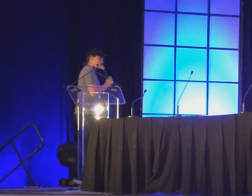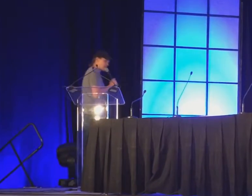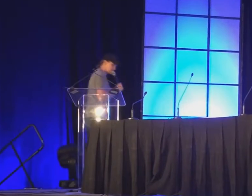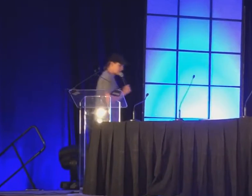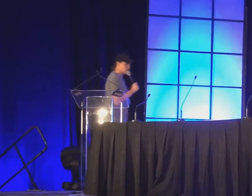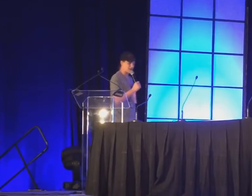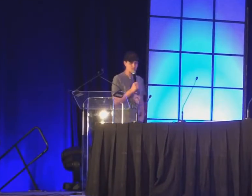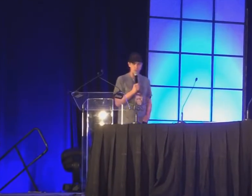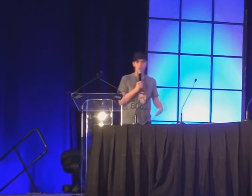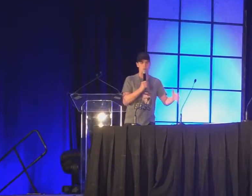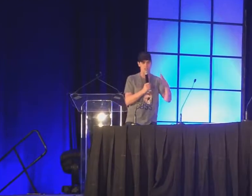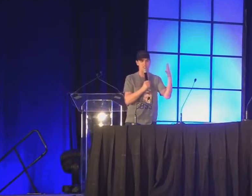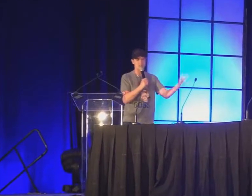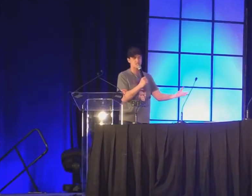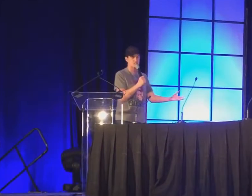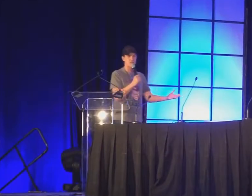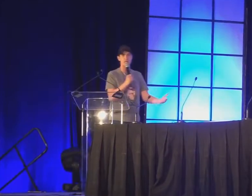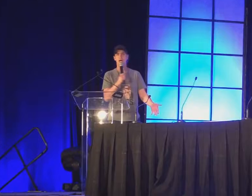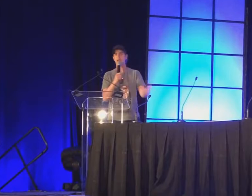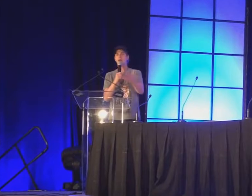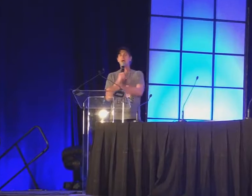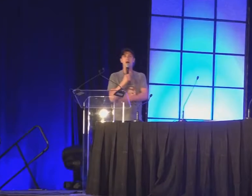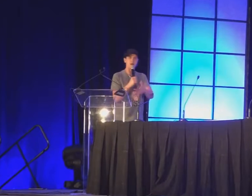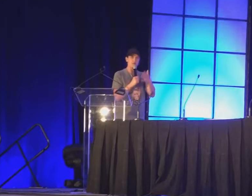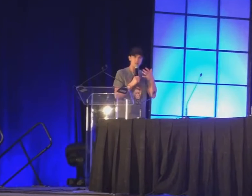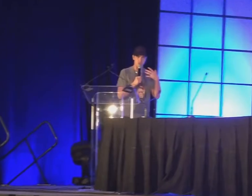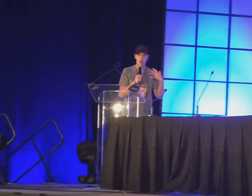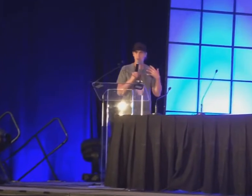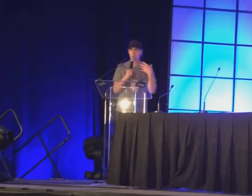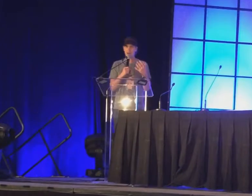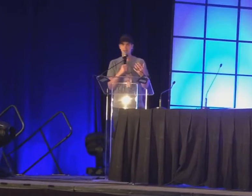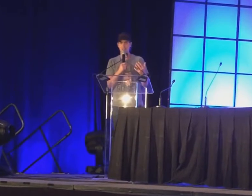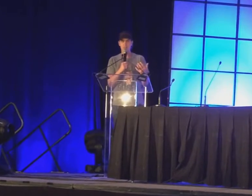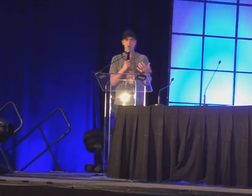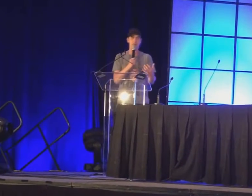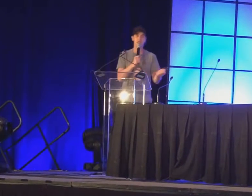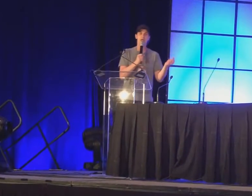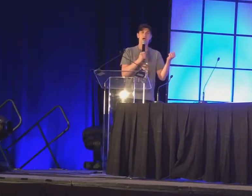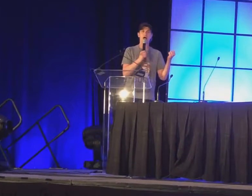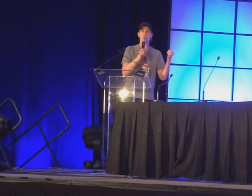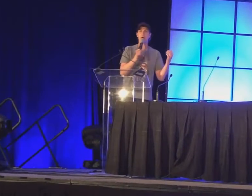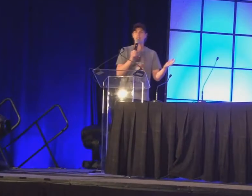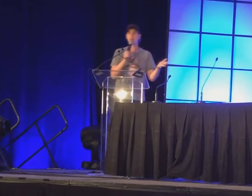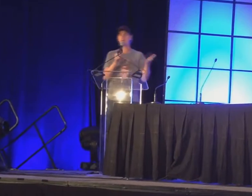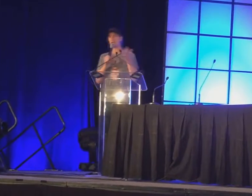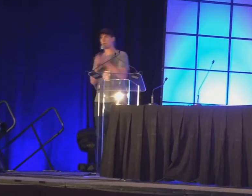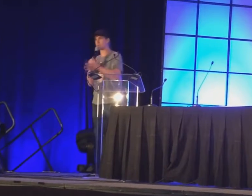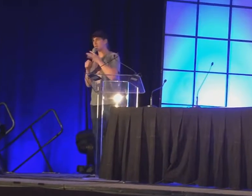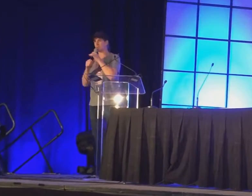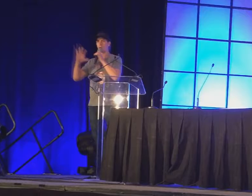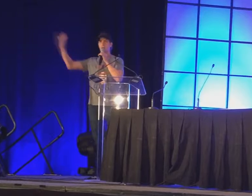my own movie, which I'm having a blast doing. We did 6 days in LA. It's called Madness in the Method. I